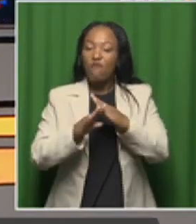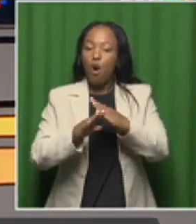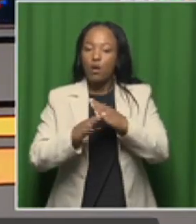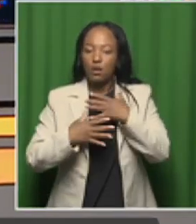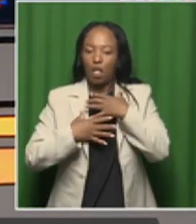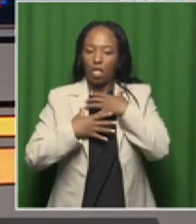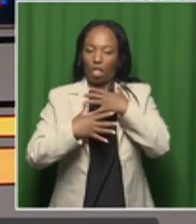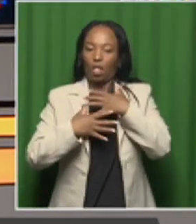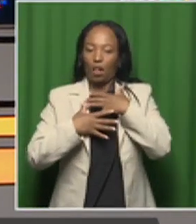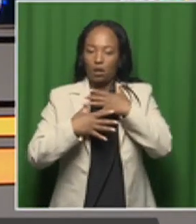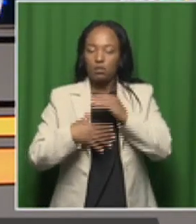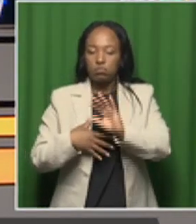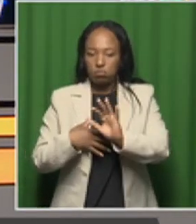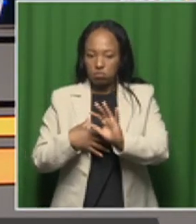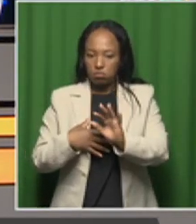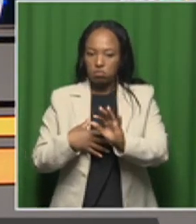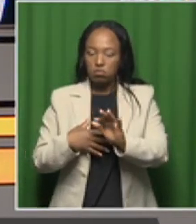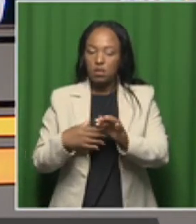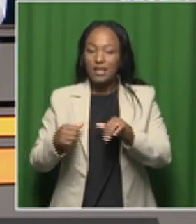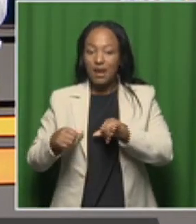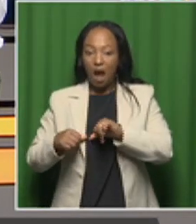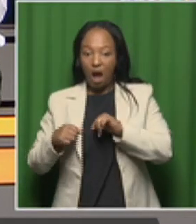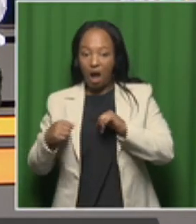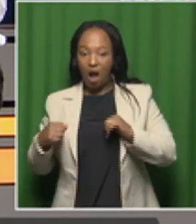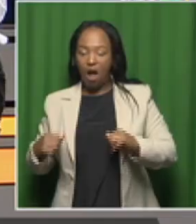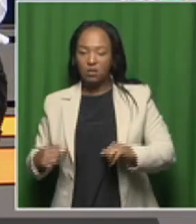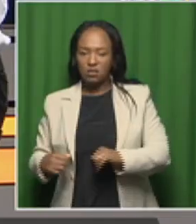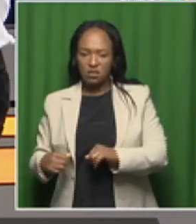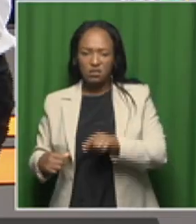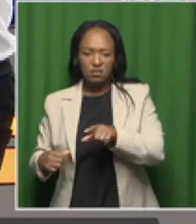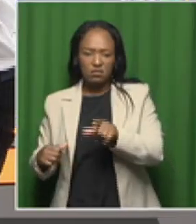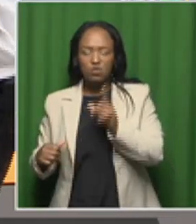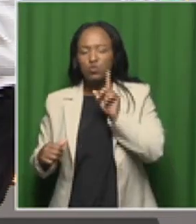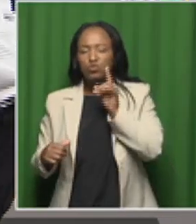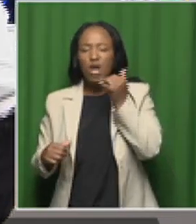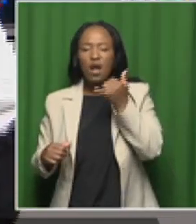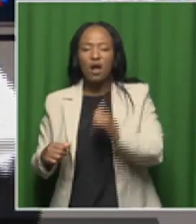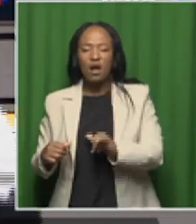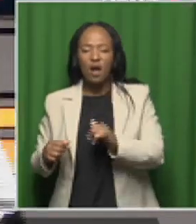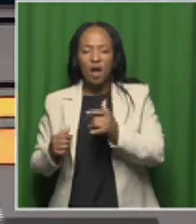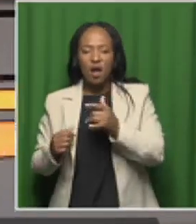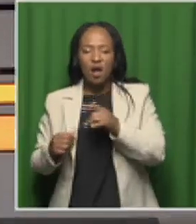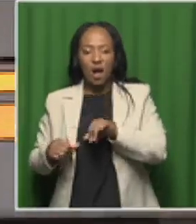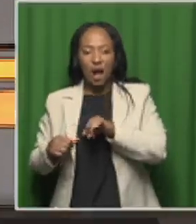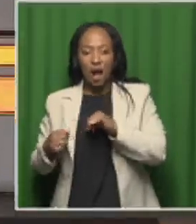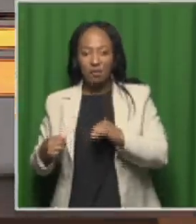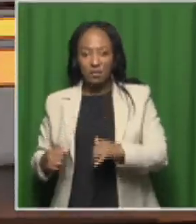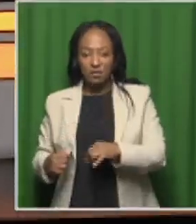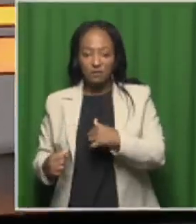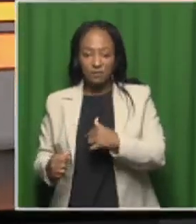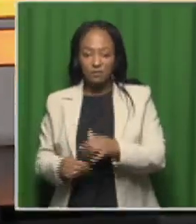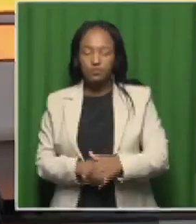just you were showing me with cardiac on a baby. Yeah. What do we do for any cardiac problems? Now that